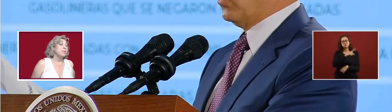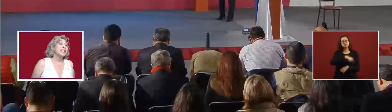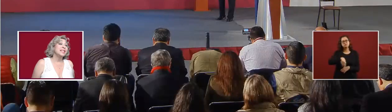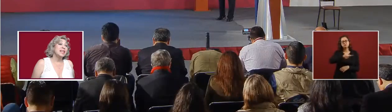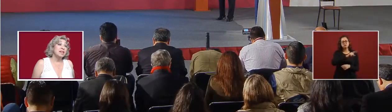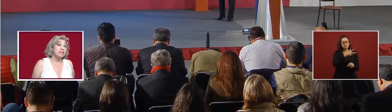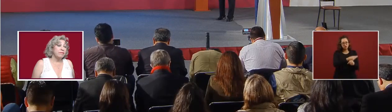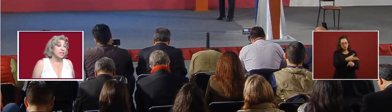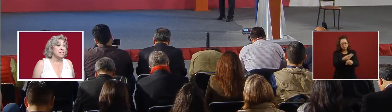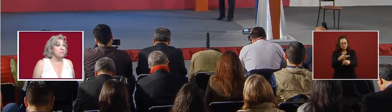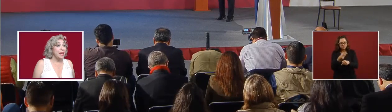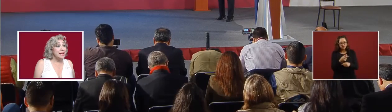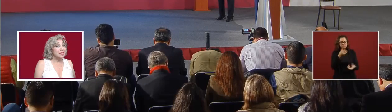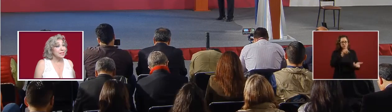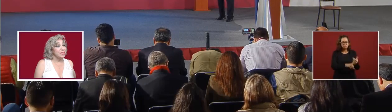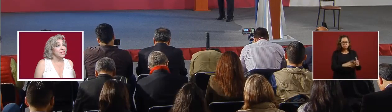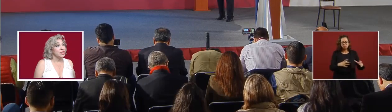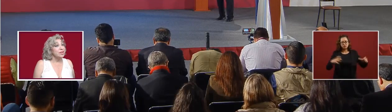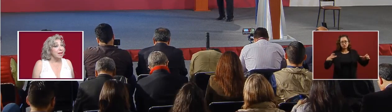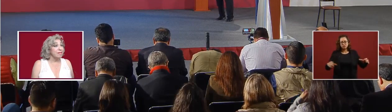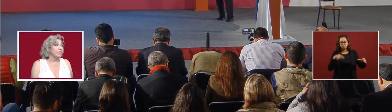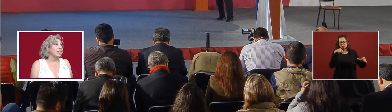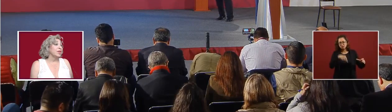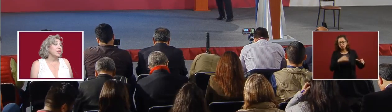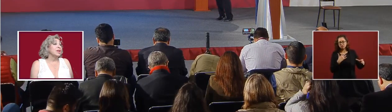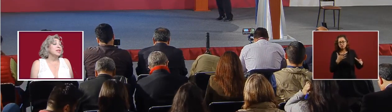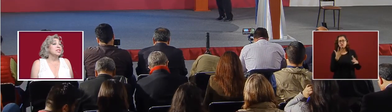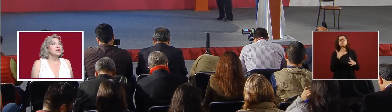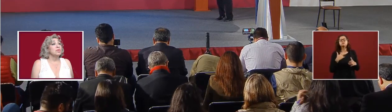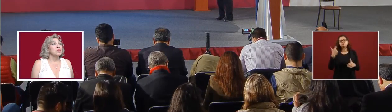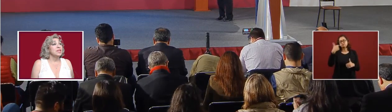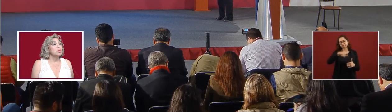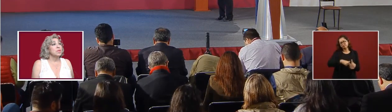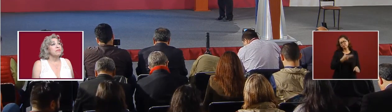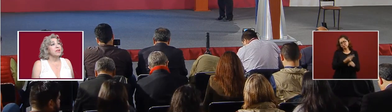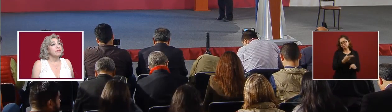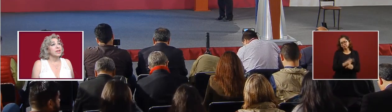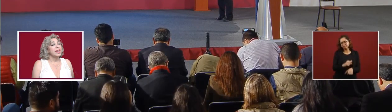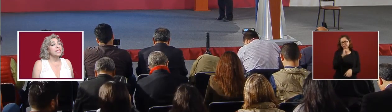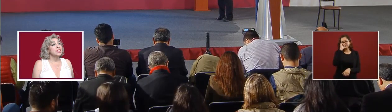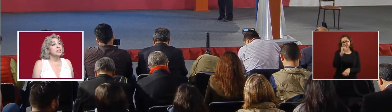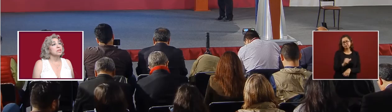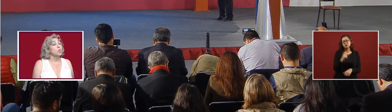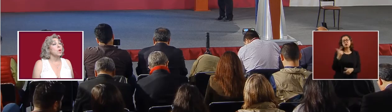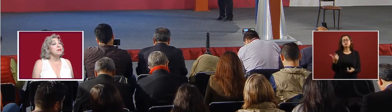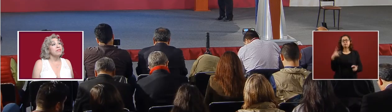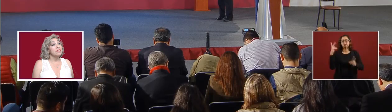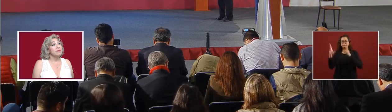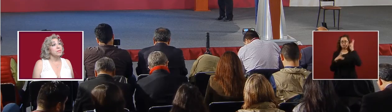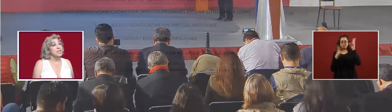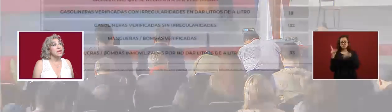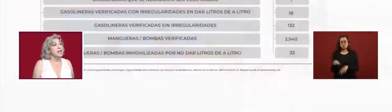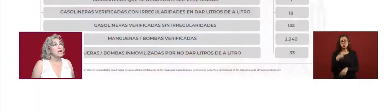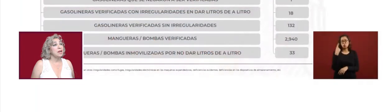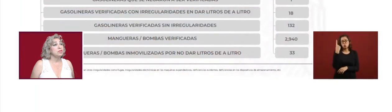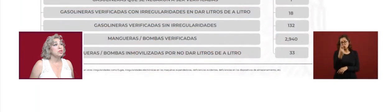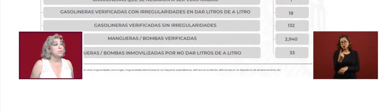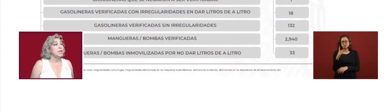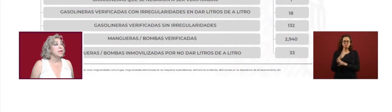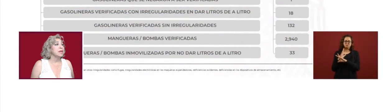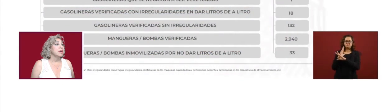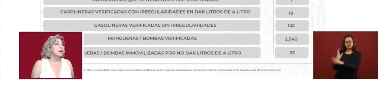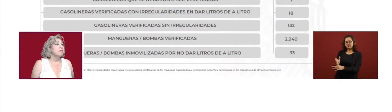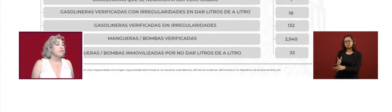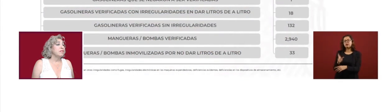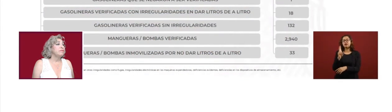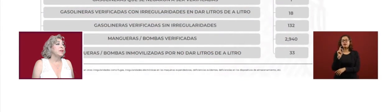That's because they didn't invest in maintenance, and they should have. So these were the verifications. One did not allow to